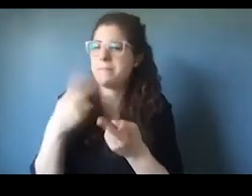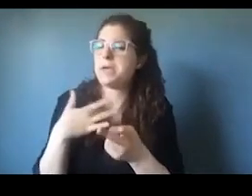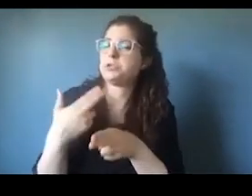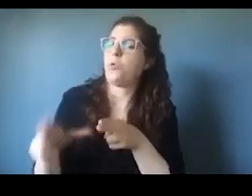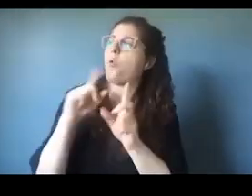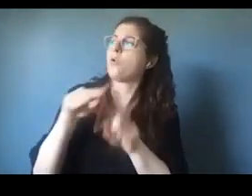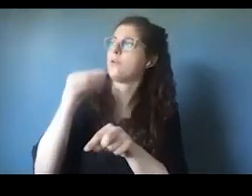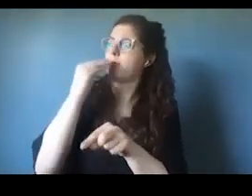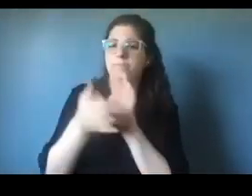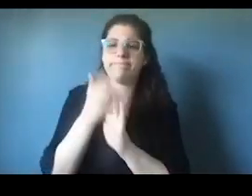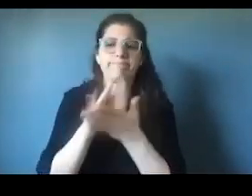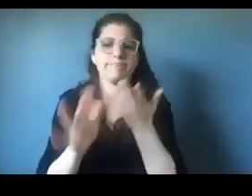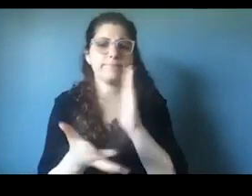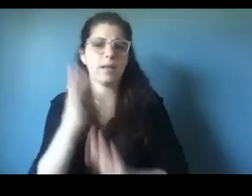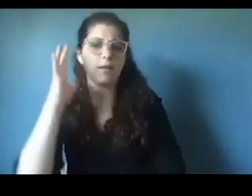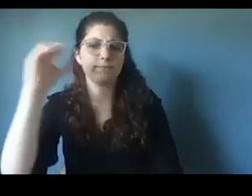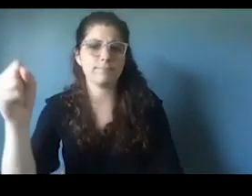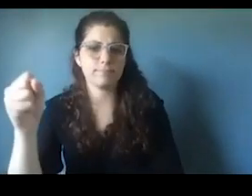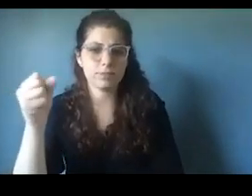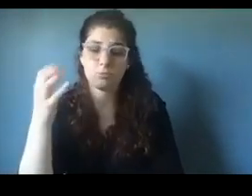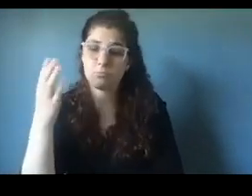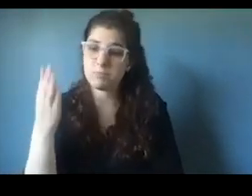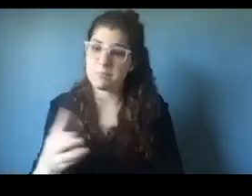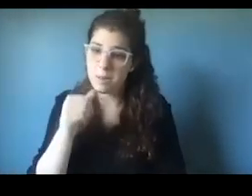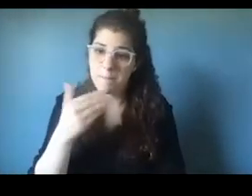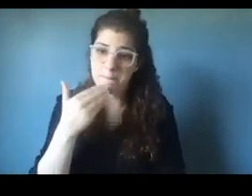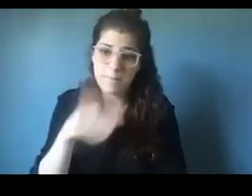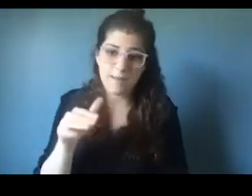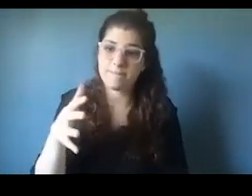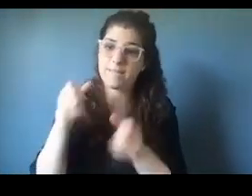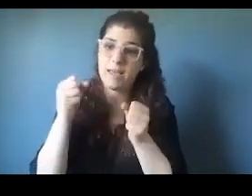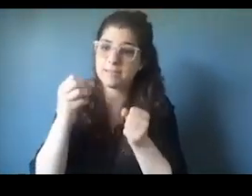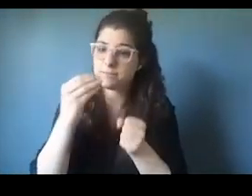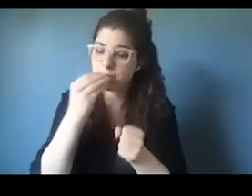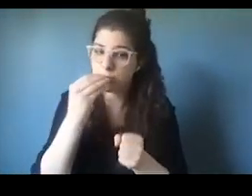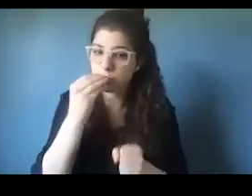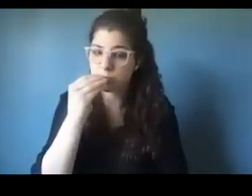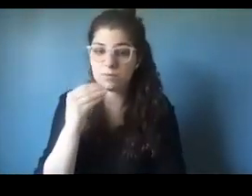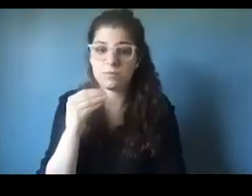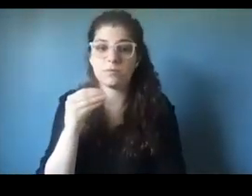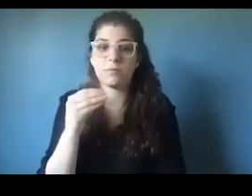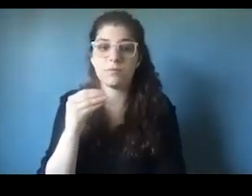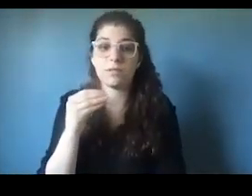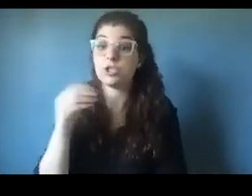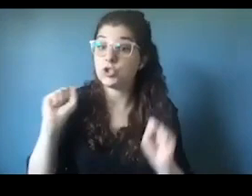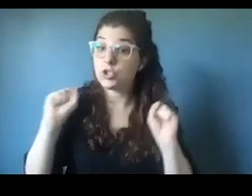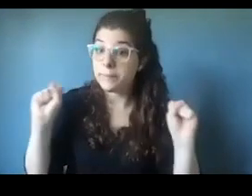So that suggests that things might not be so bad. In gyms, people stay for a long time,